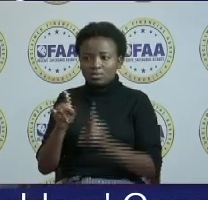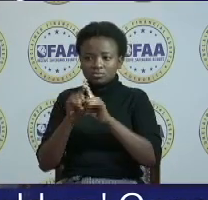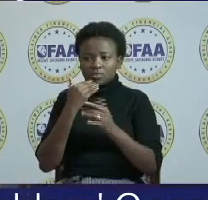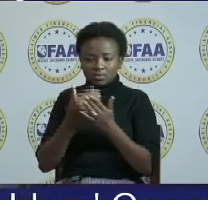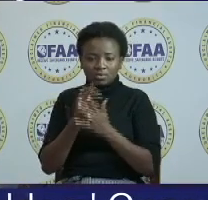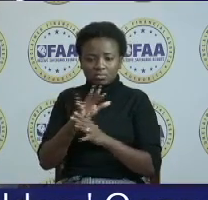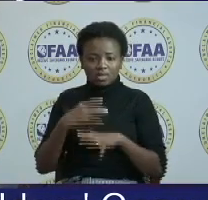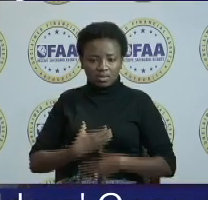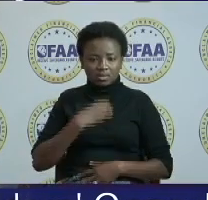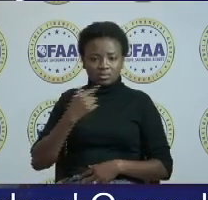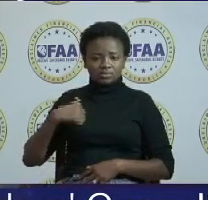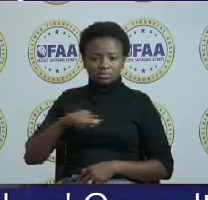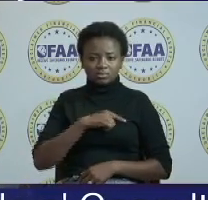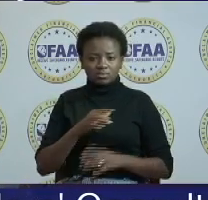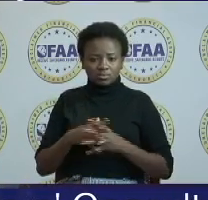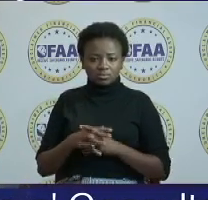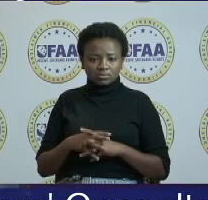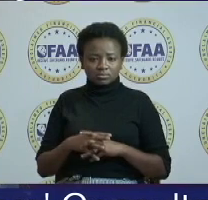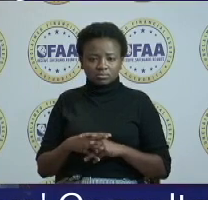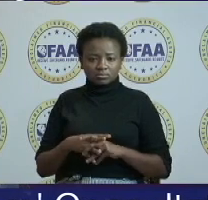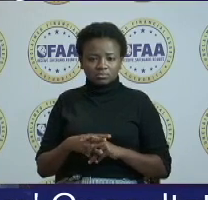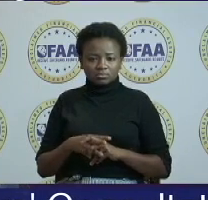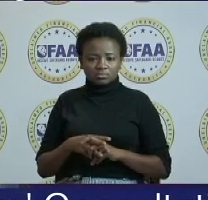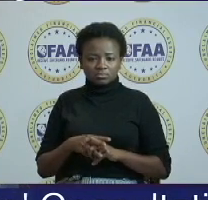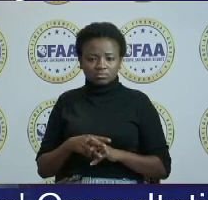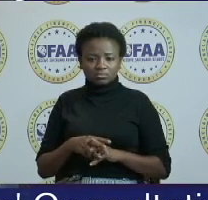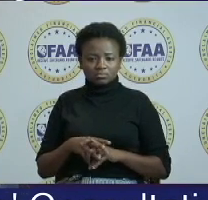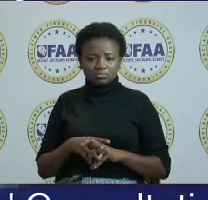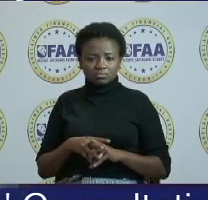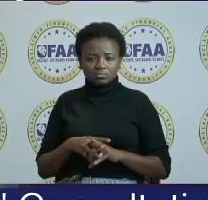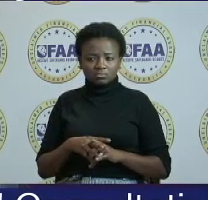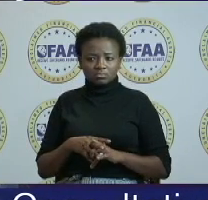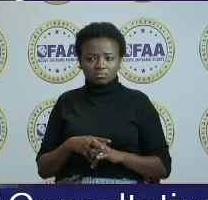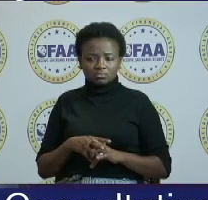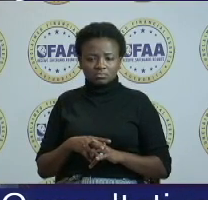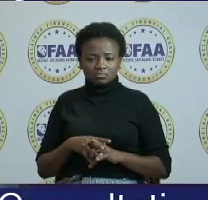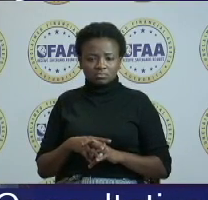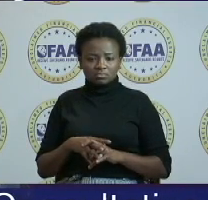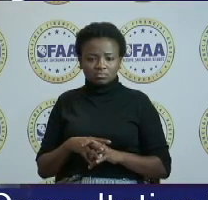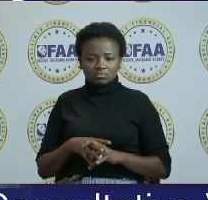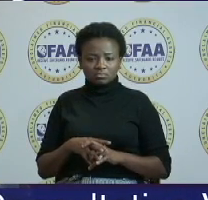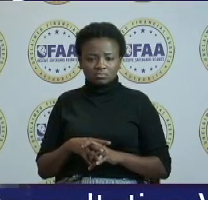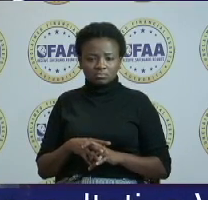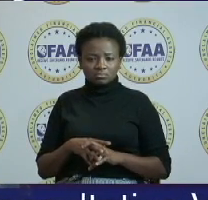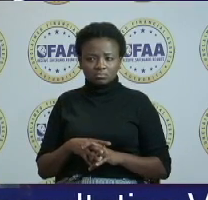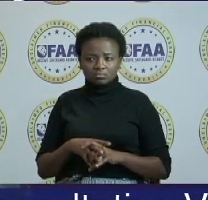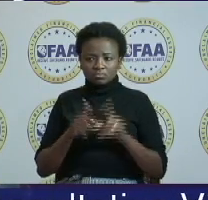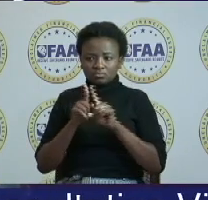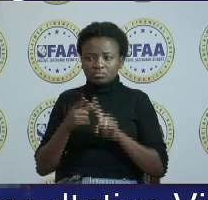our guests, our online guests. And for sure, that's an admission we have to make that indeed